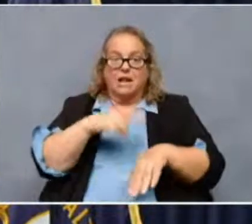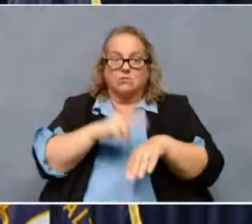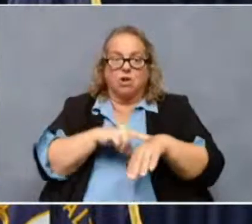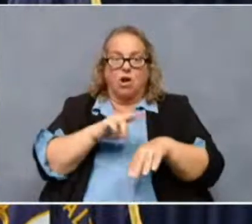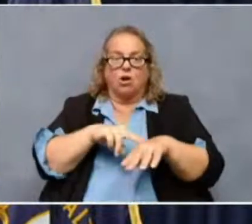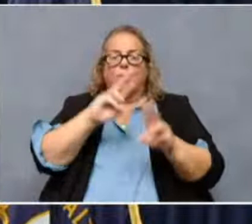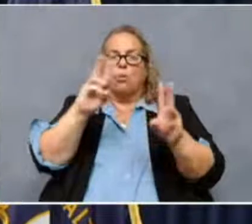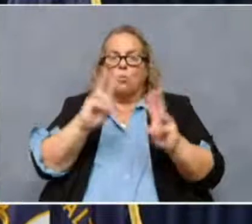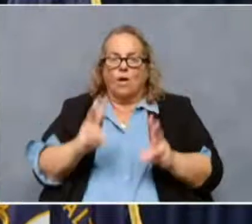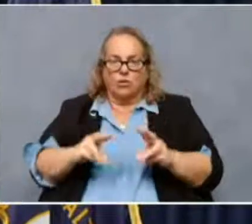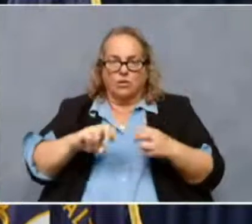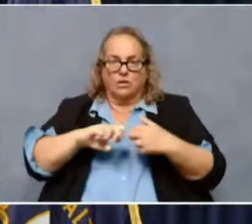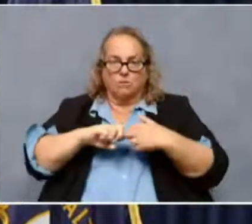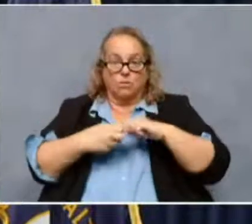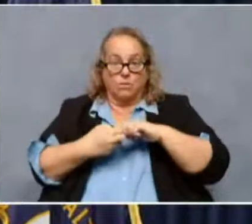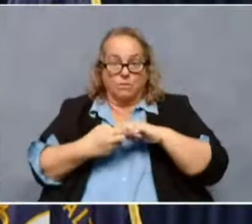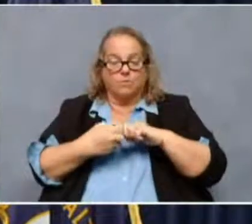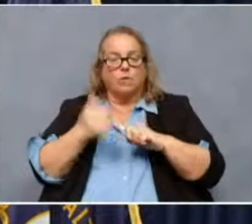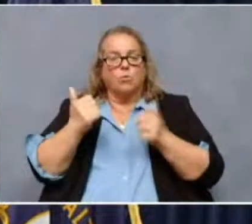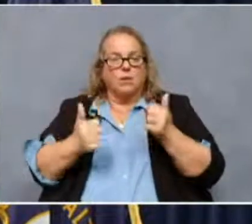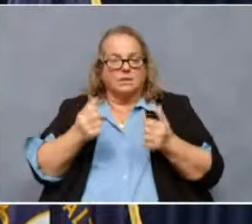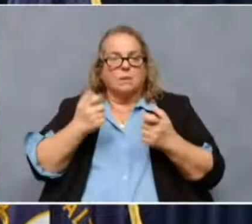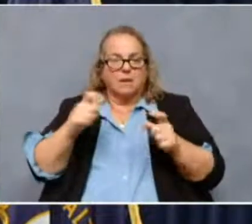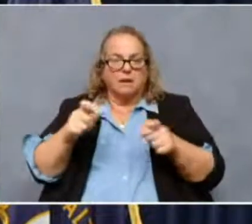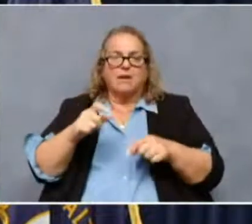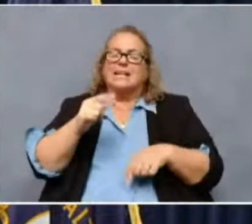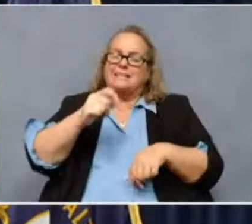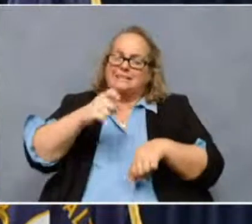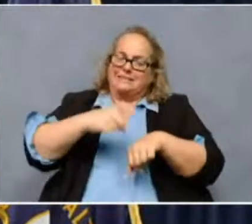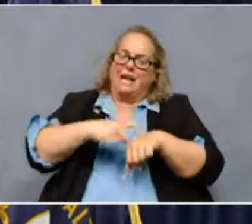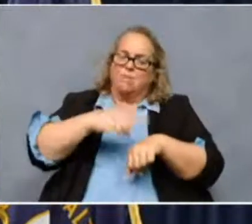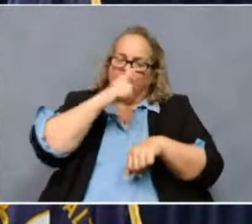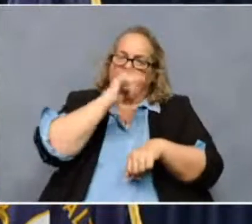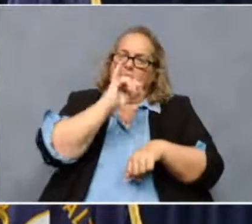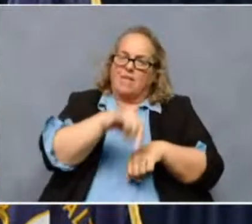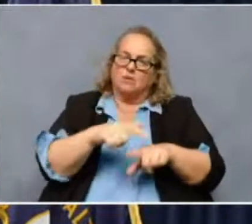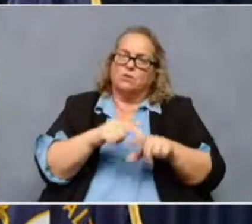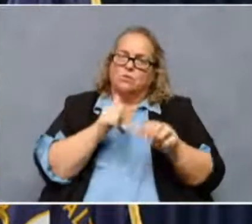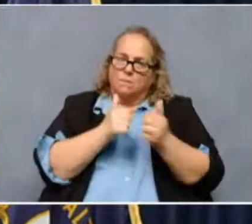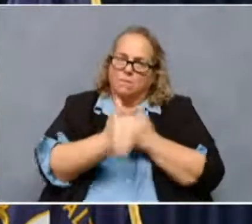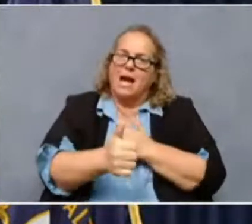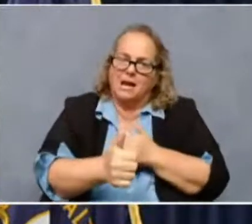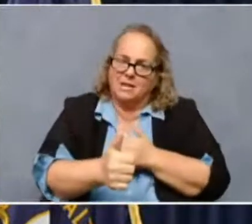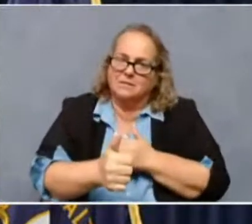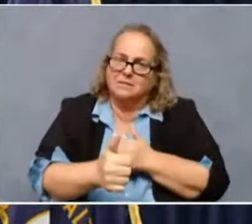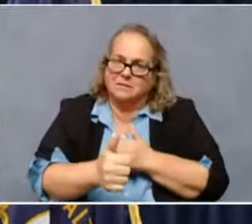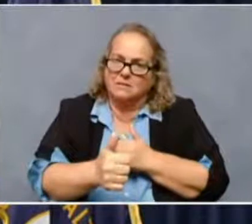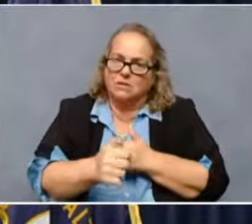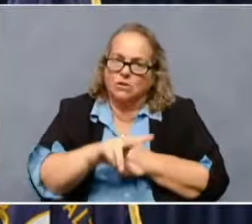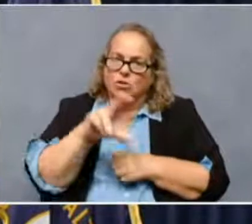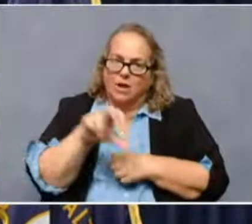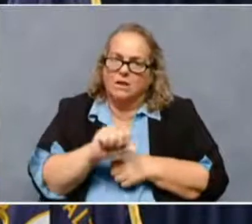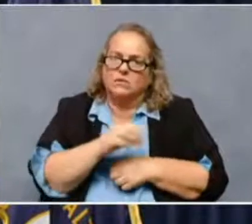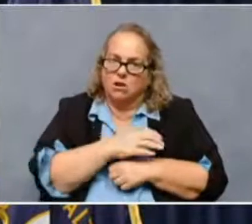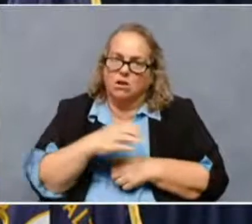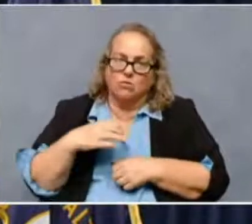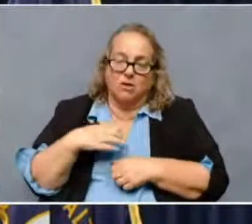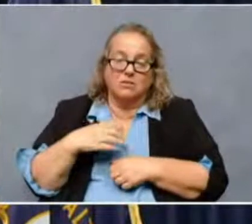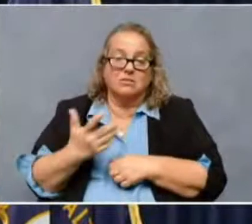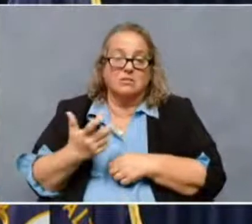part of. It's time for this thing to pass. You know, I, from the outside, watched government during the Great